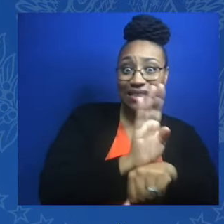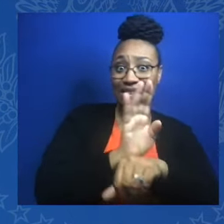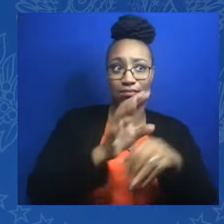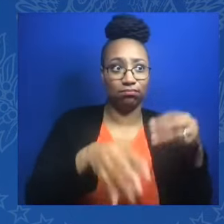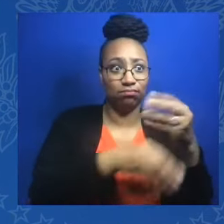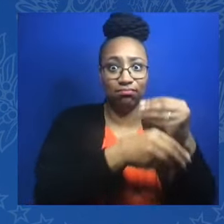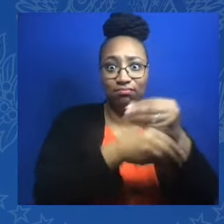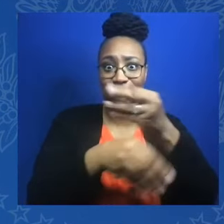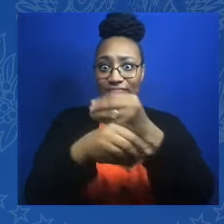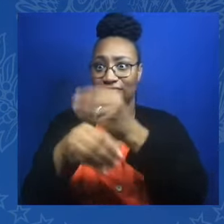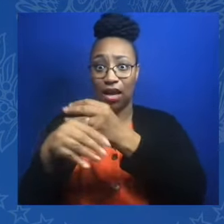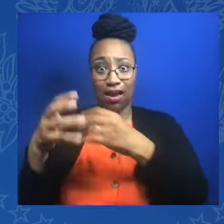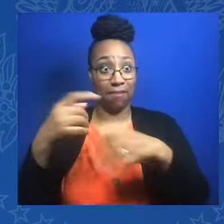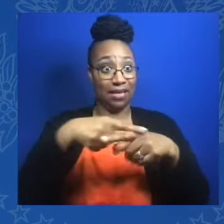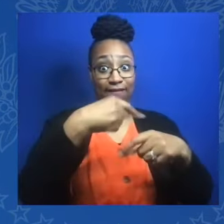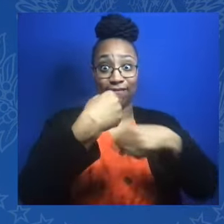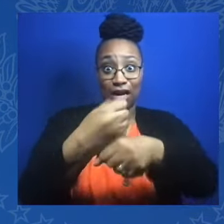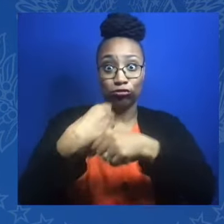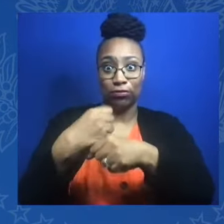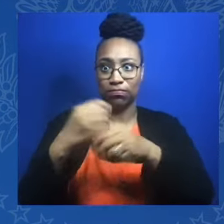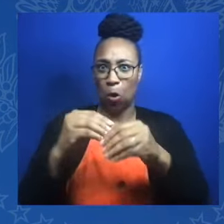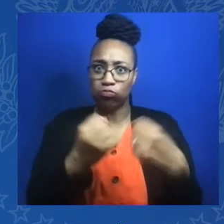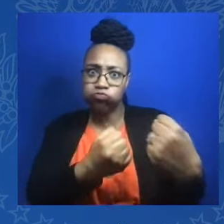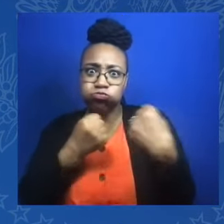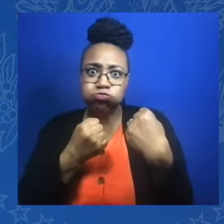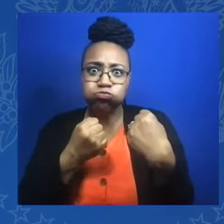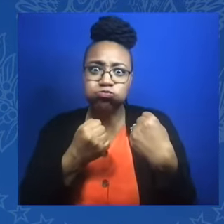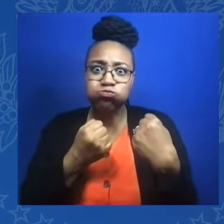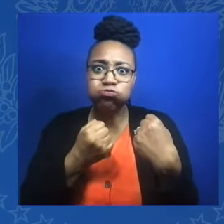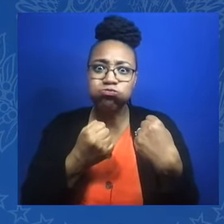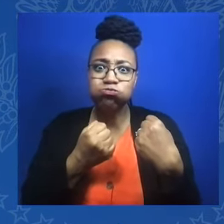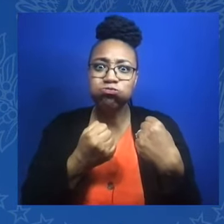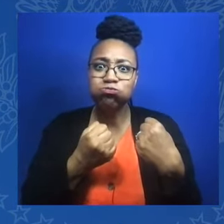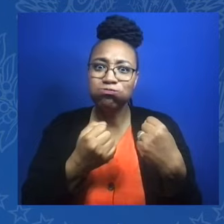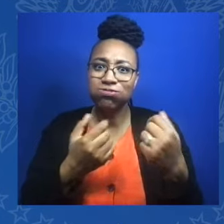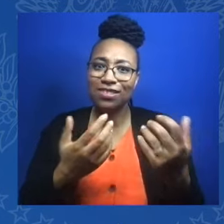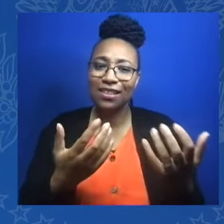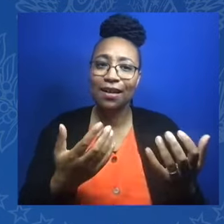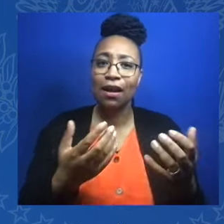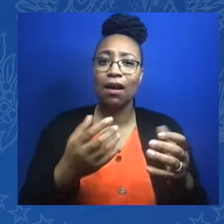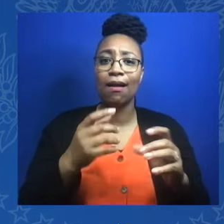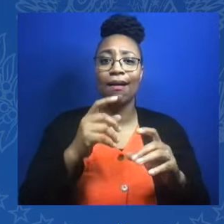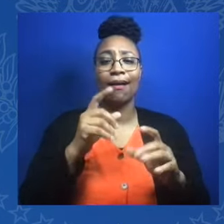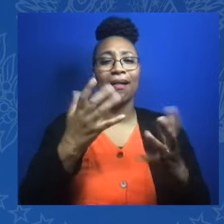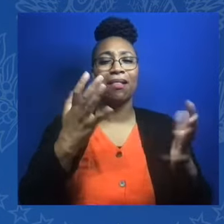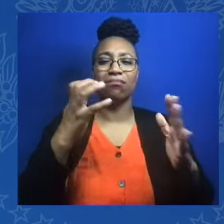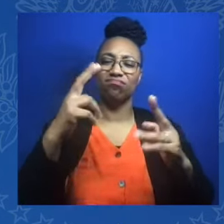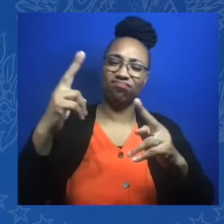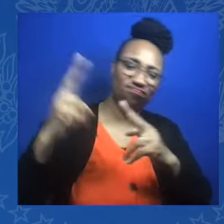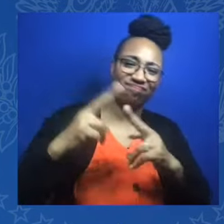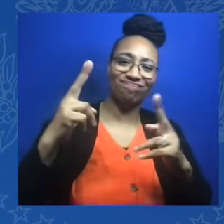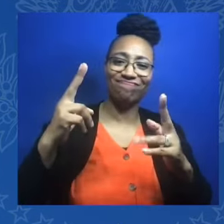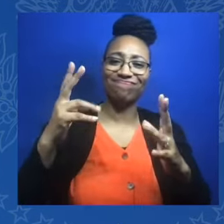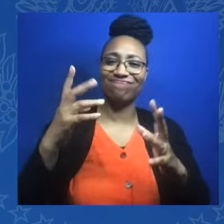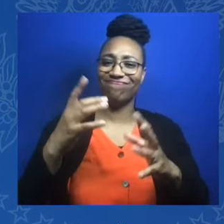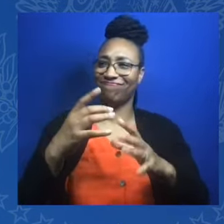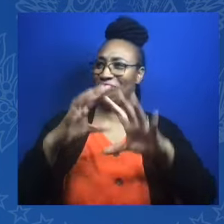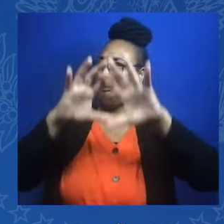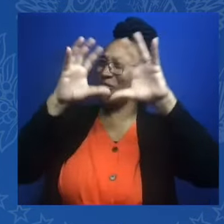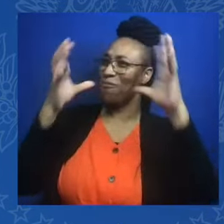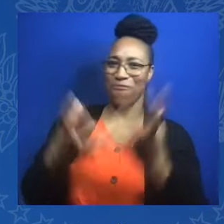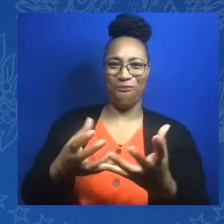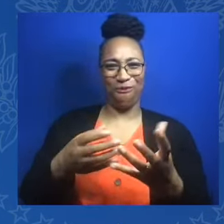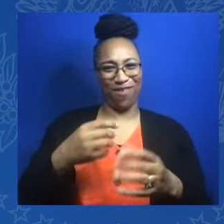they're the best in the world. You know, we're going to amplify our shared commitment, climate action, while growing our